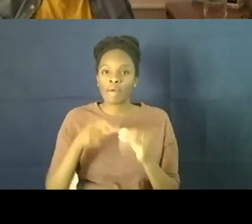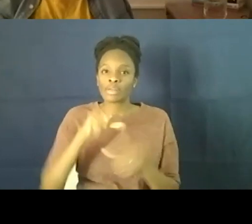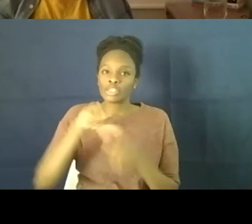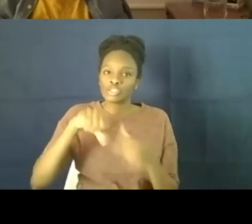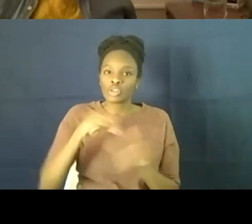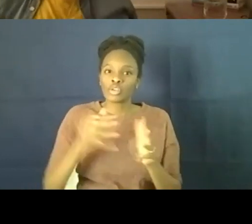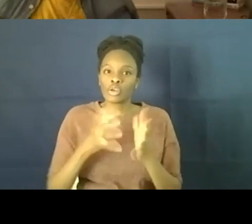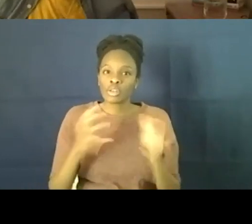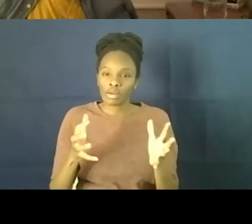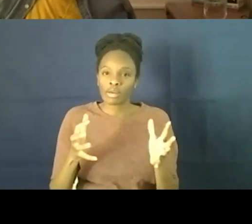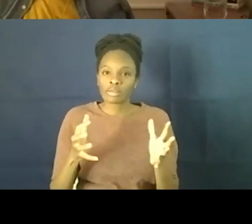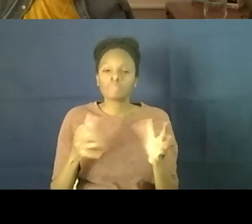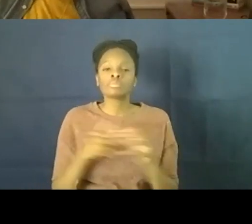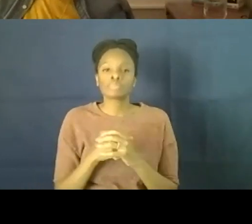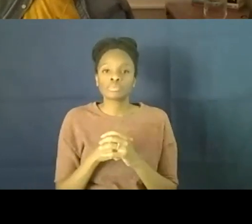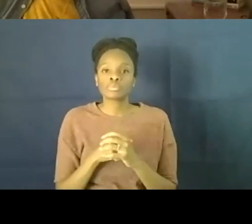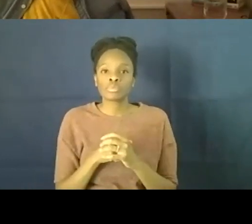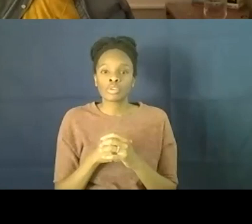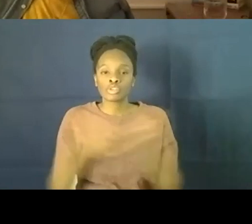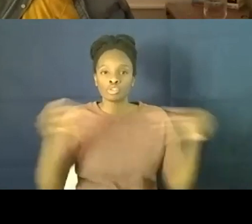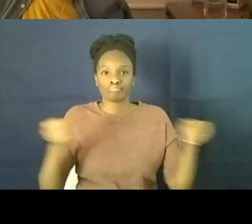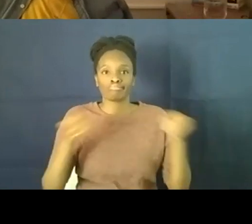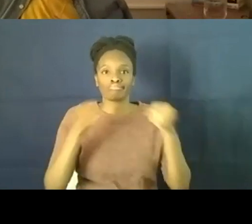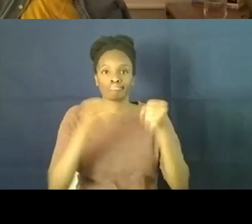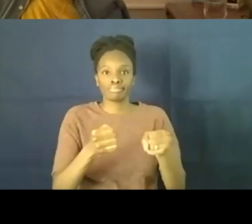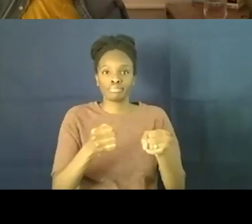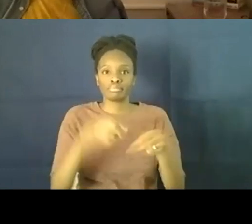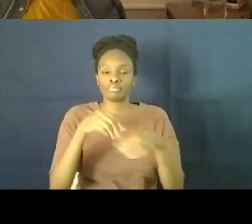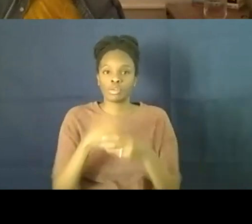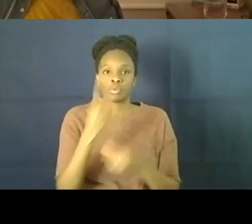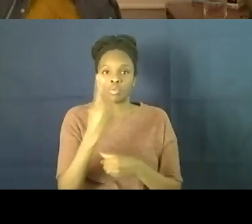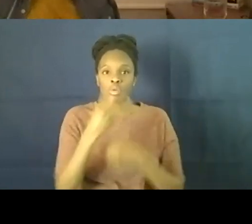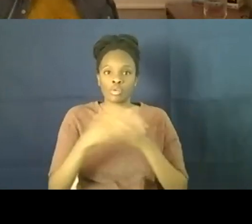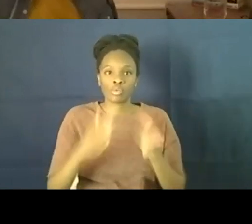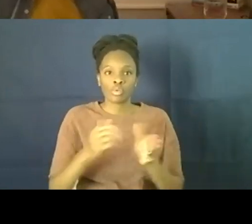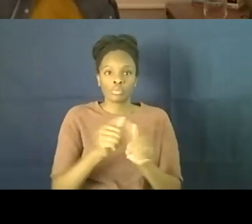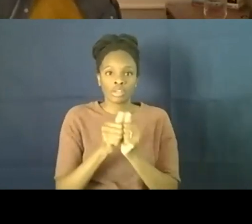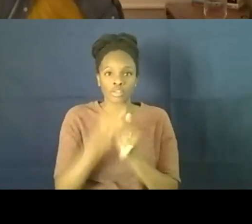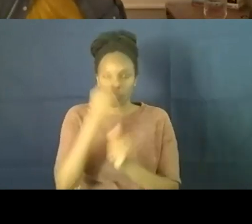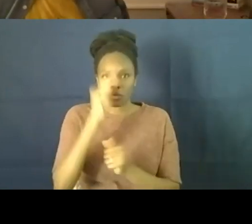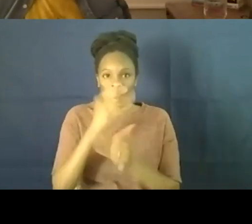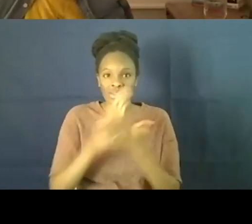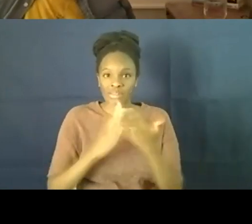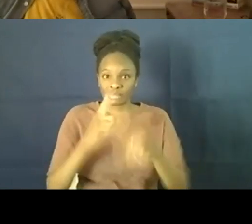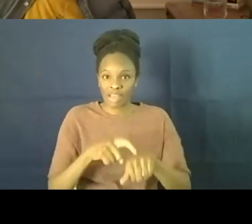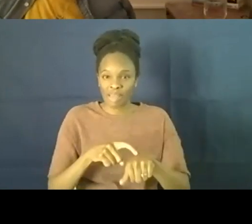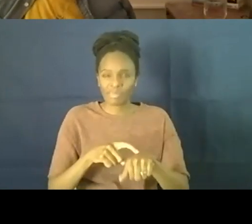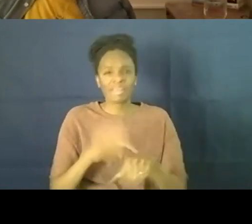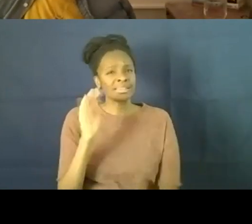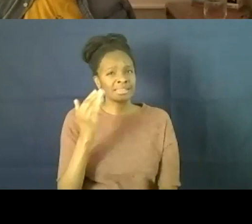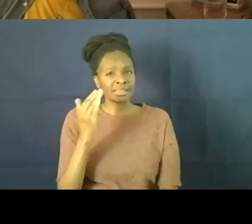like as we were getting towards the end of the season that putting them in a room together for an extended period of time was going to be kind of necessary. In terms